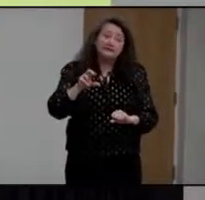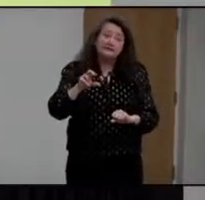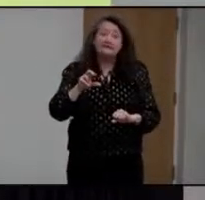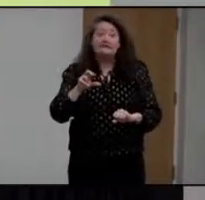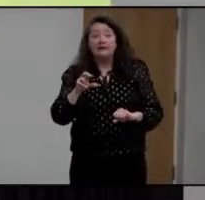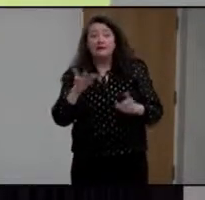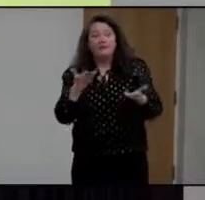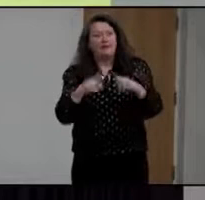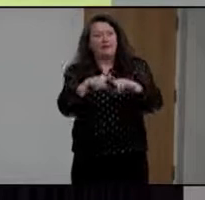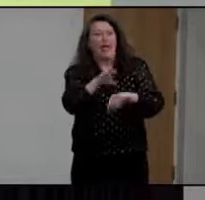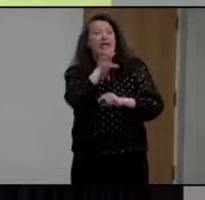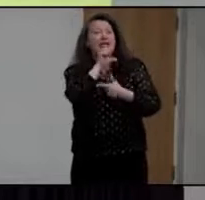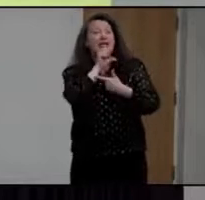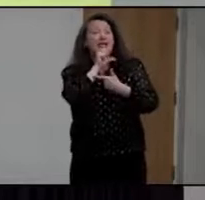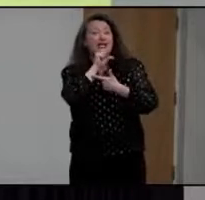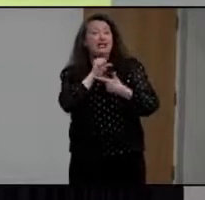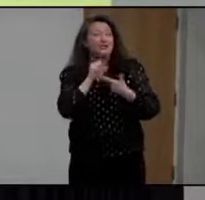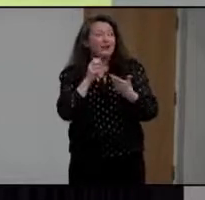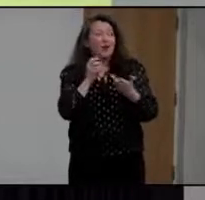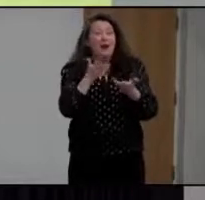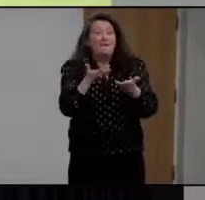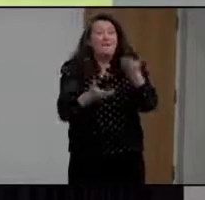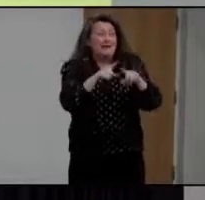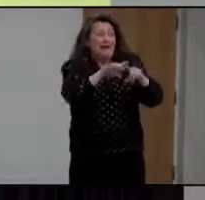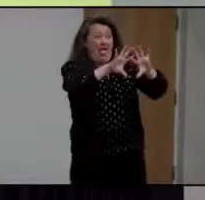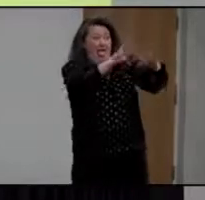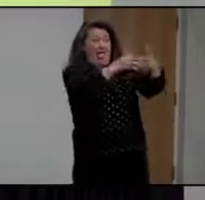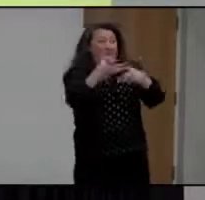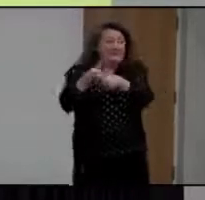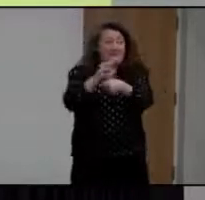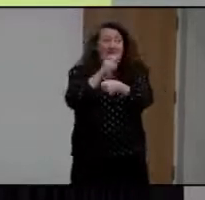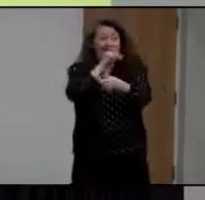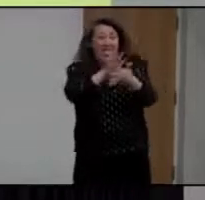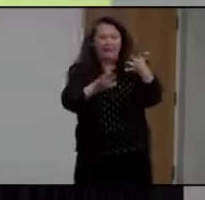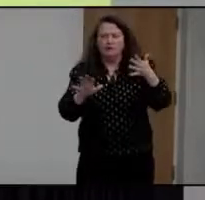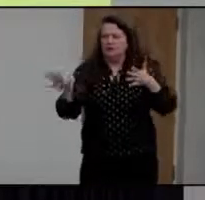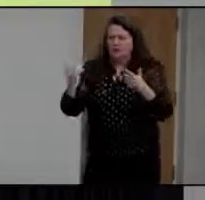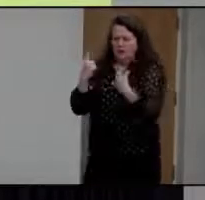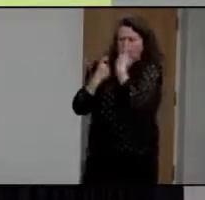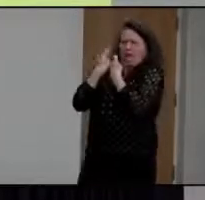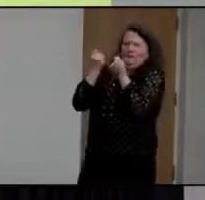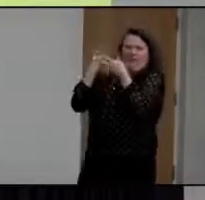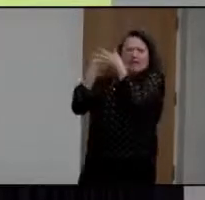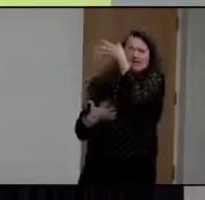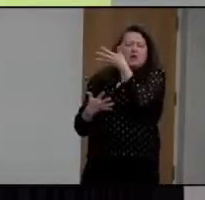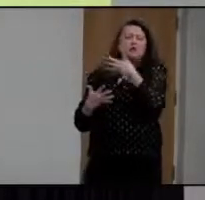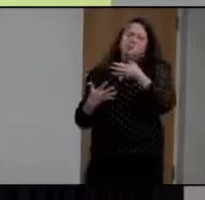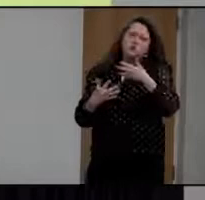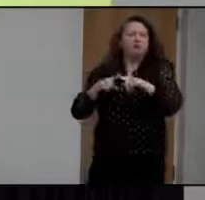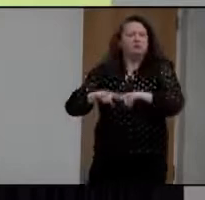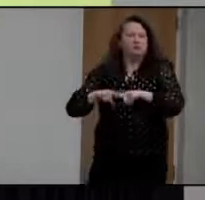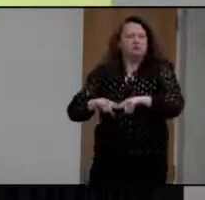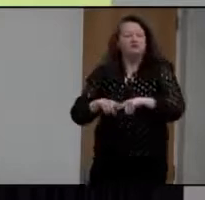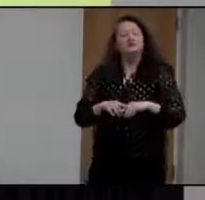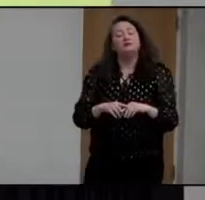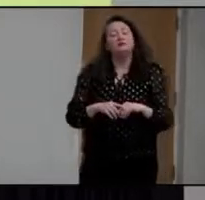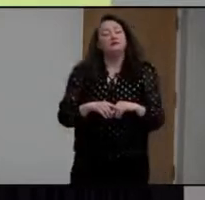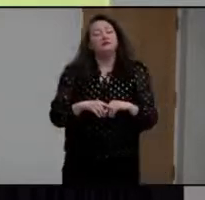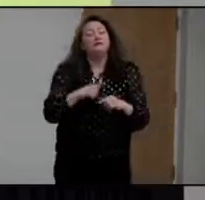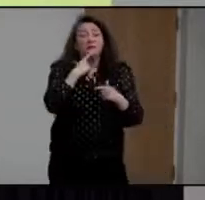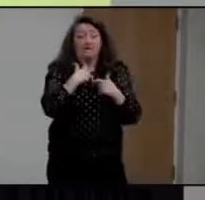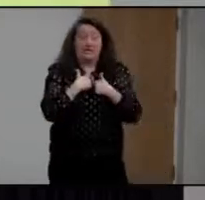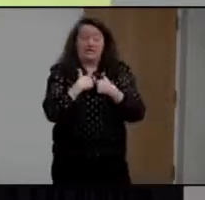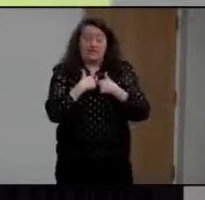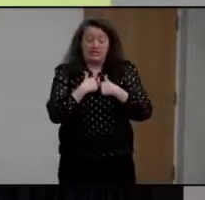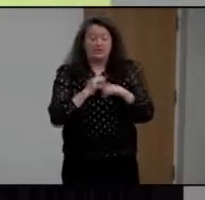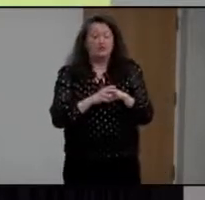perhaps? That's a lot of questions. It is. You know, and I think I would say that part of the reason I do encourage people